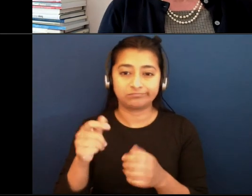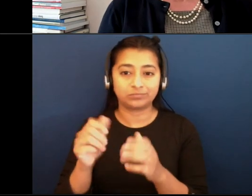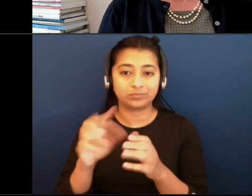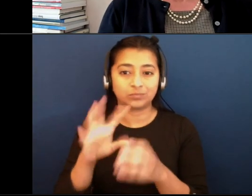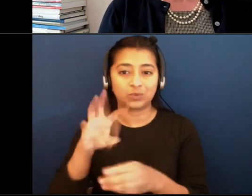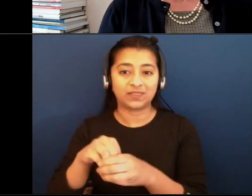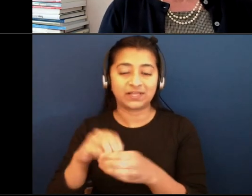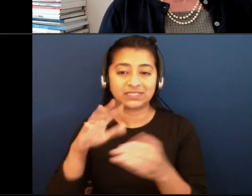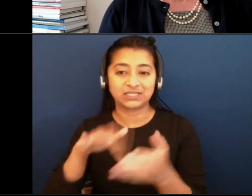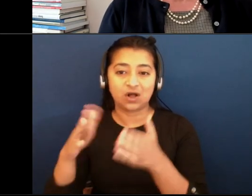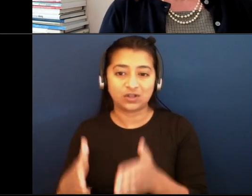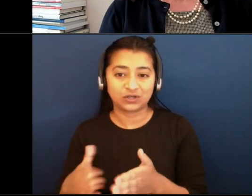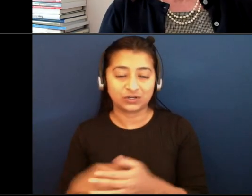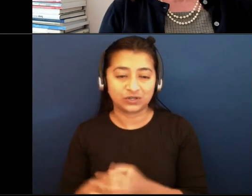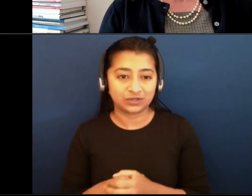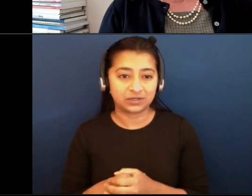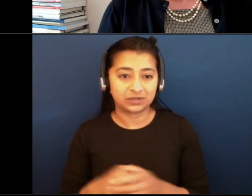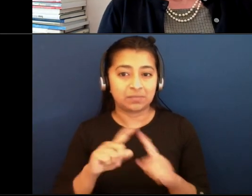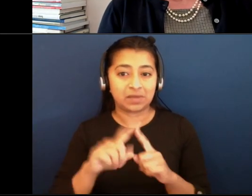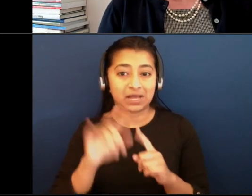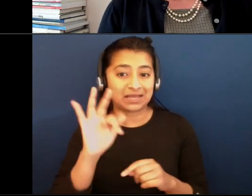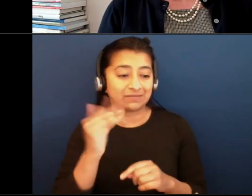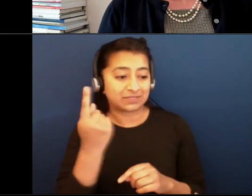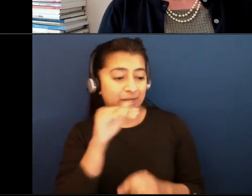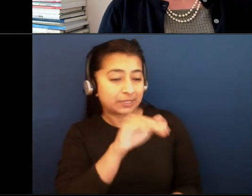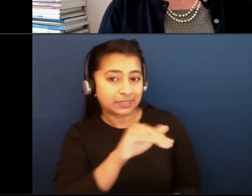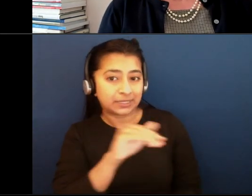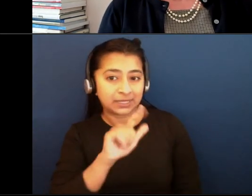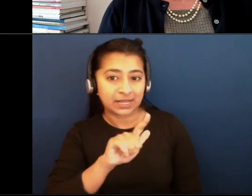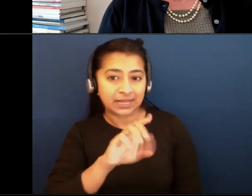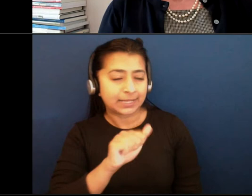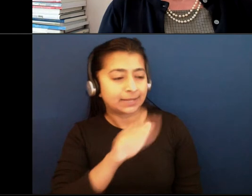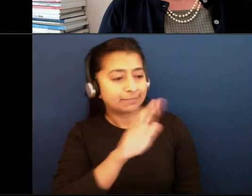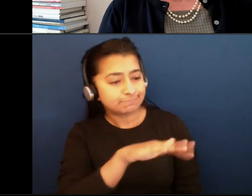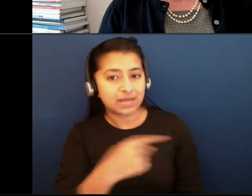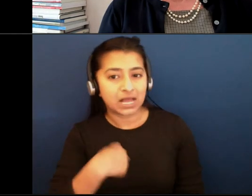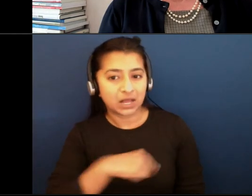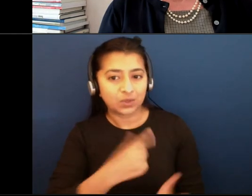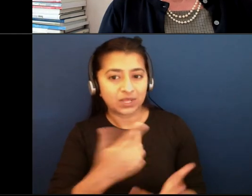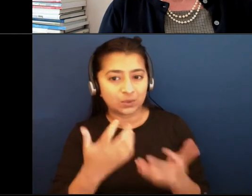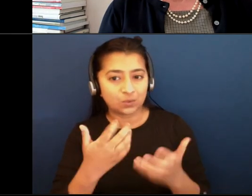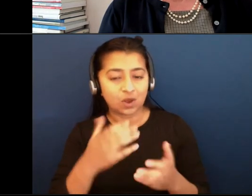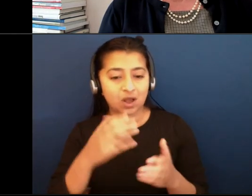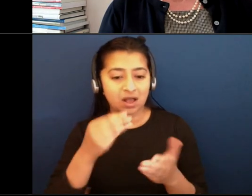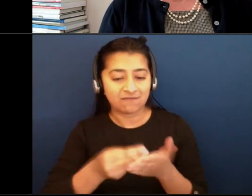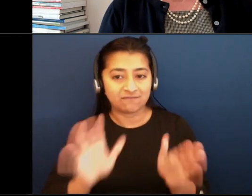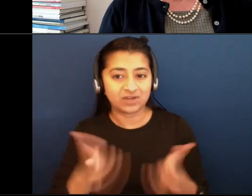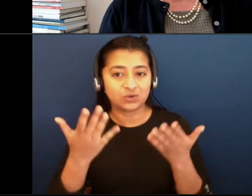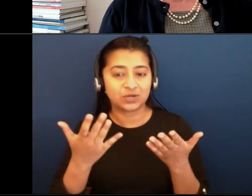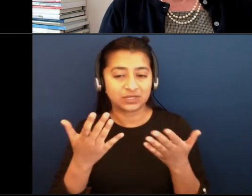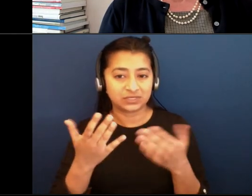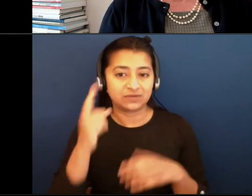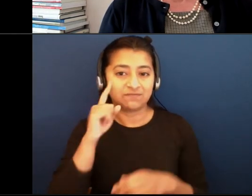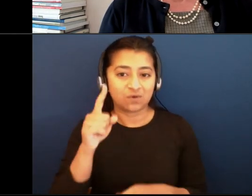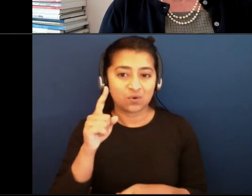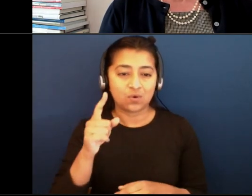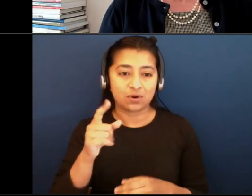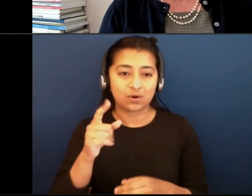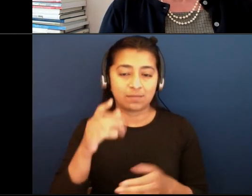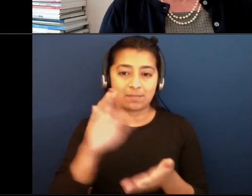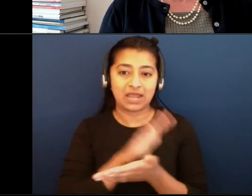but if somebody said to the LSA, we want to do a fundraising campaign for papers